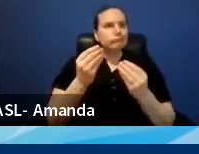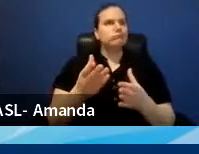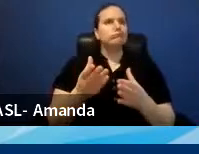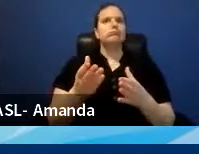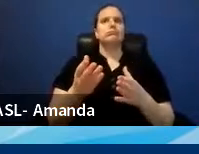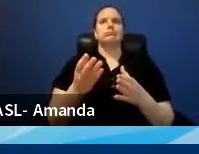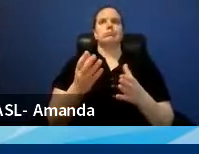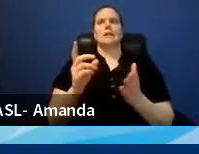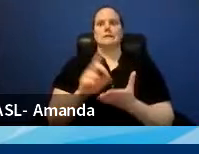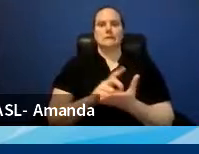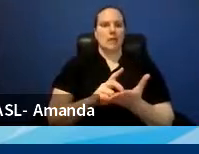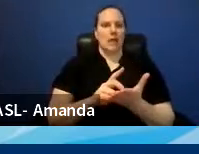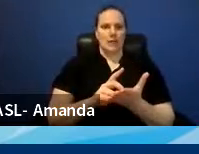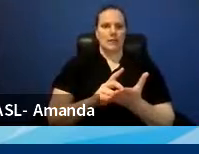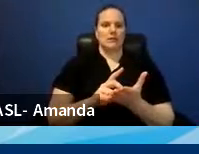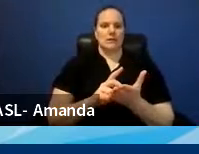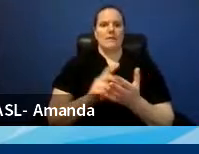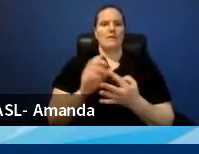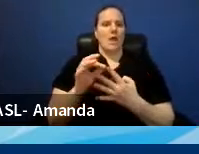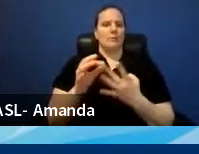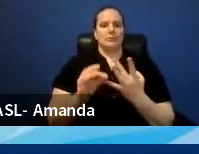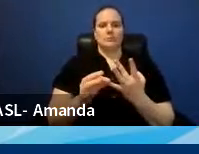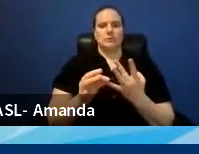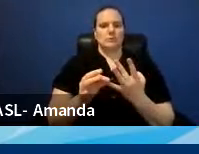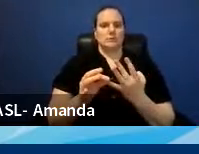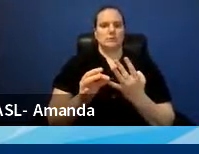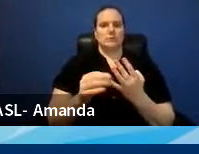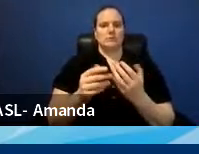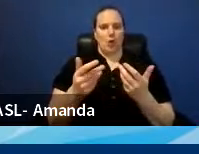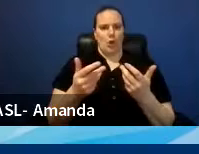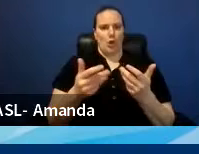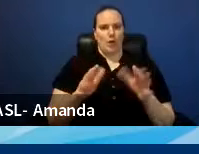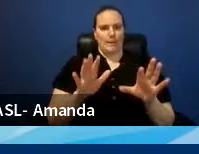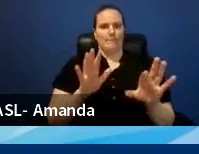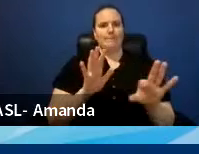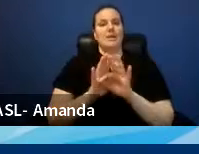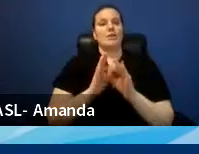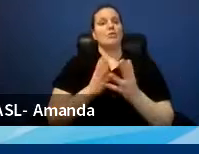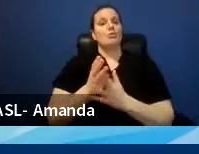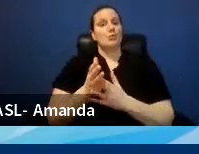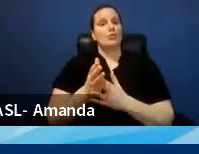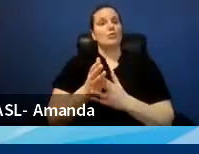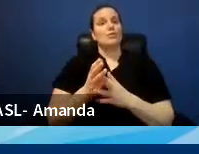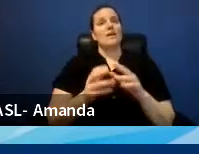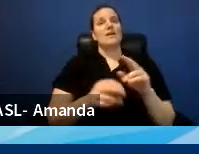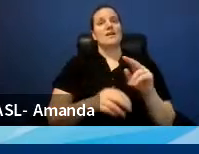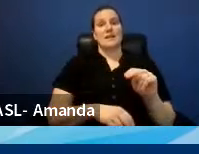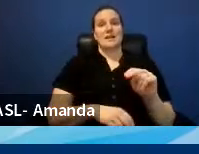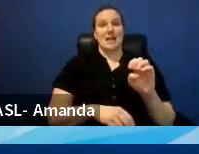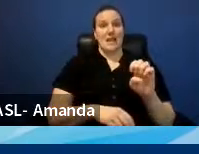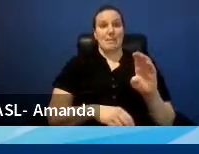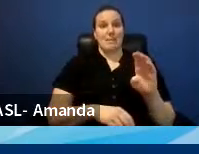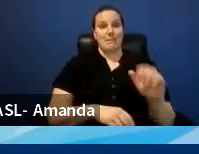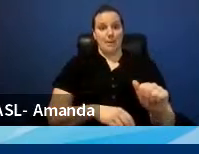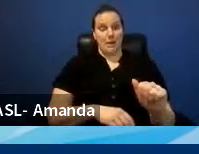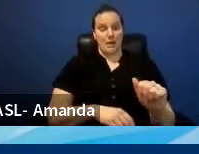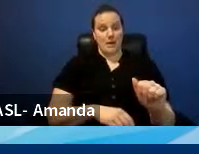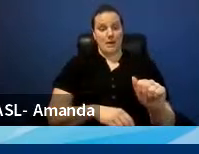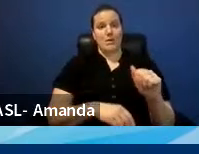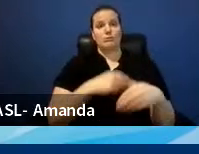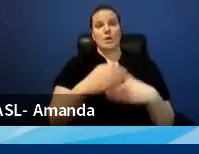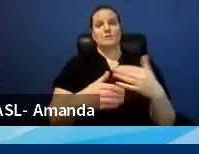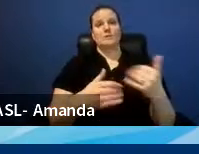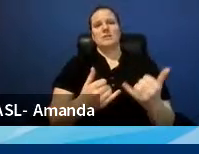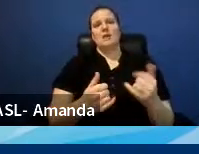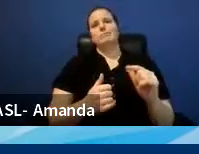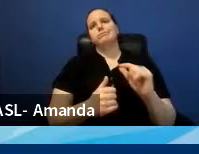the designs of the options that are ultimately selected as we move through the NEPA process. So with that, I'm going to turn it